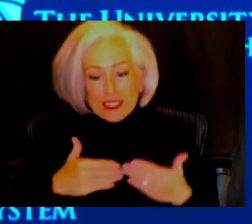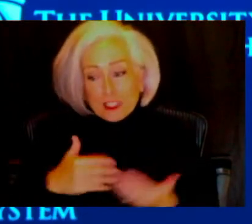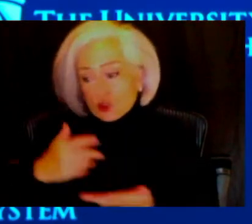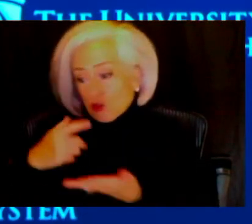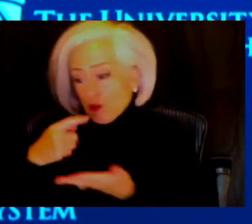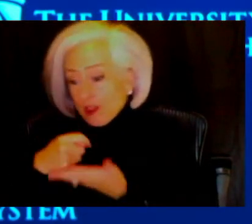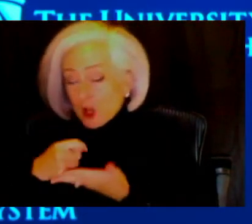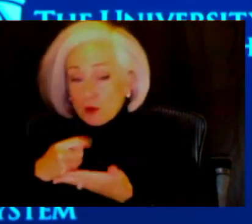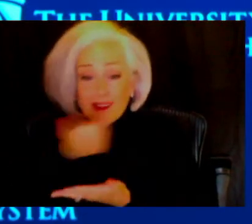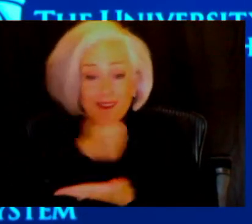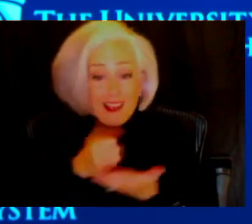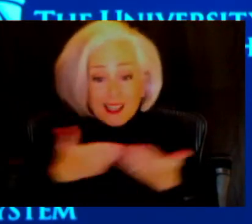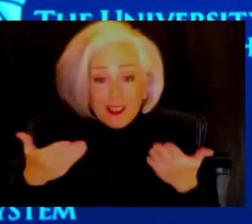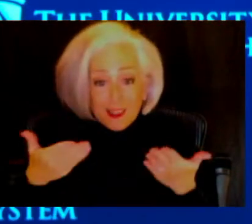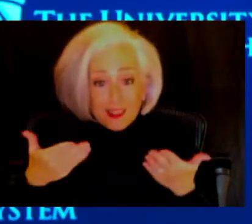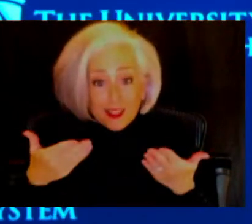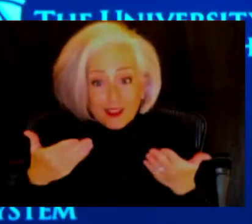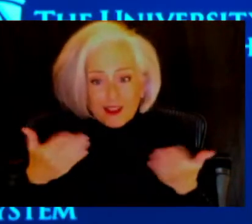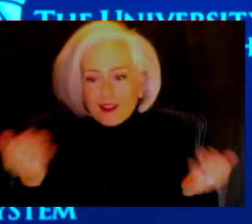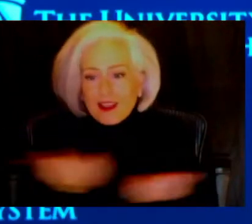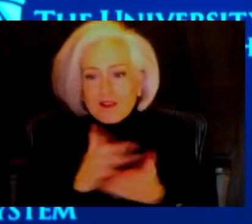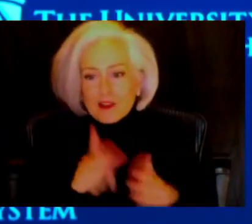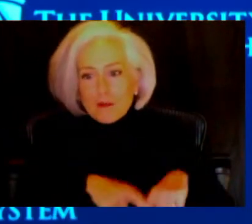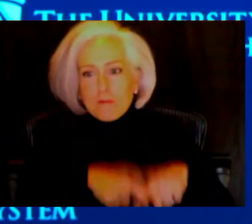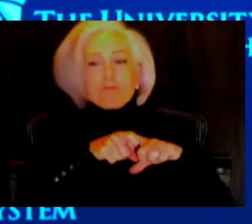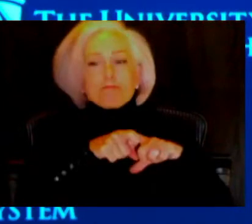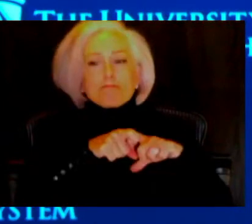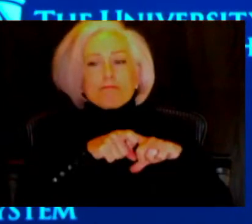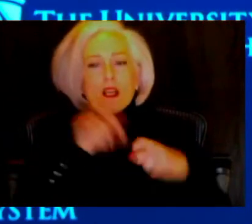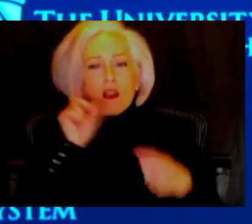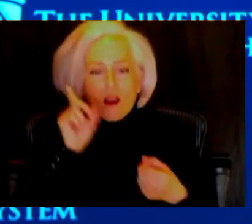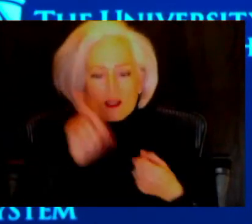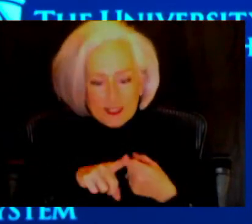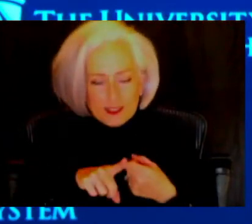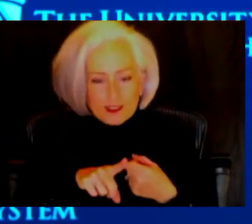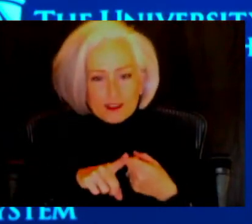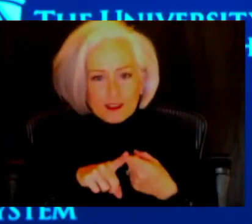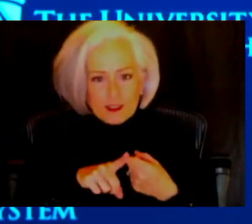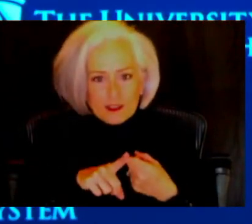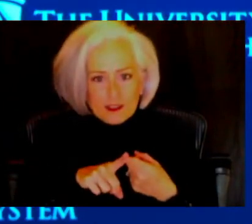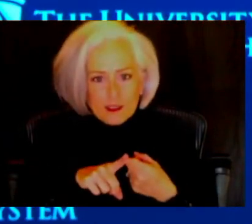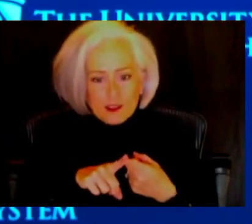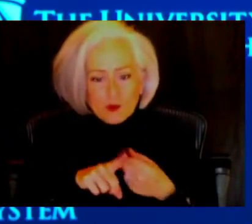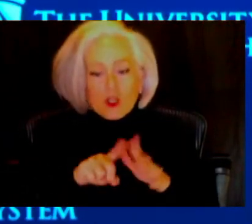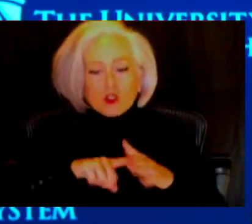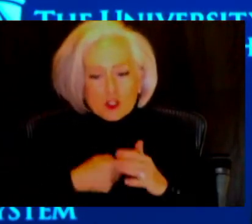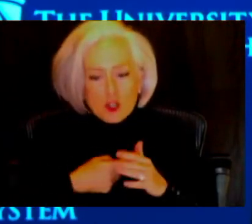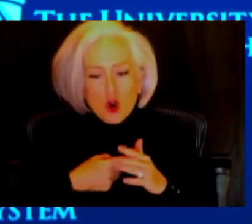kind of things, it stopped until the ball could get rolling again, which